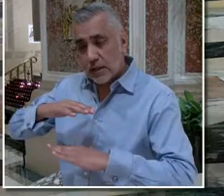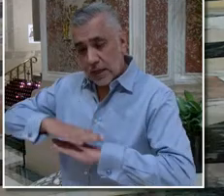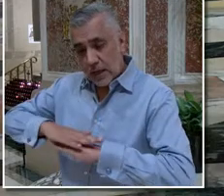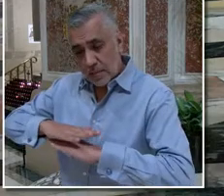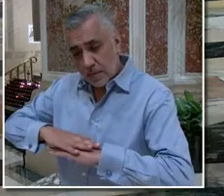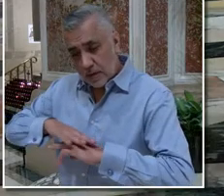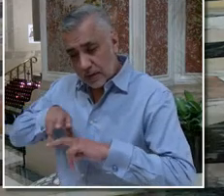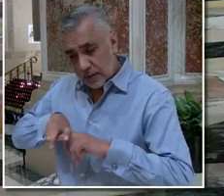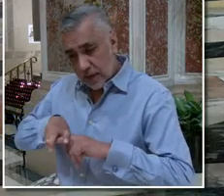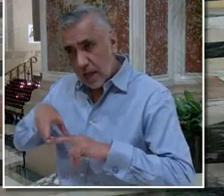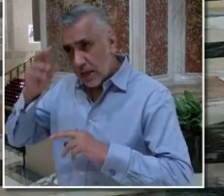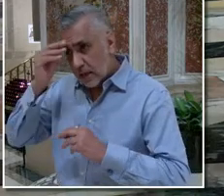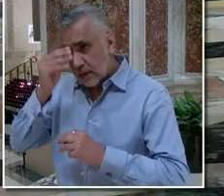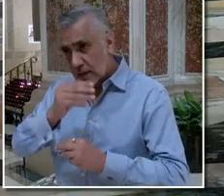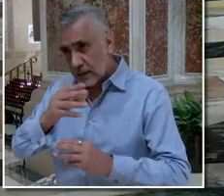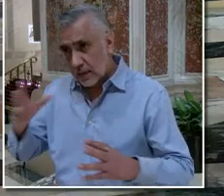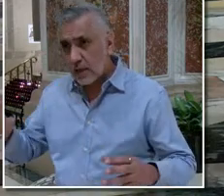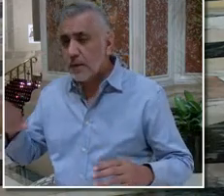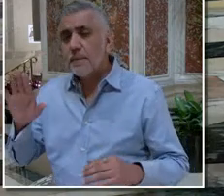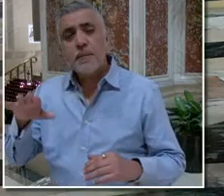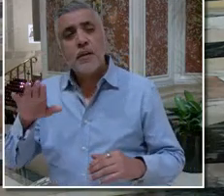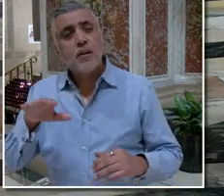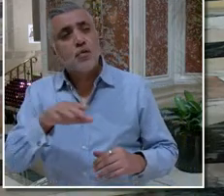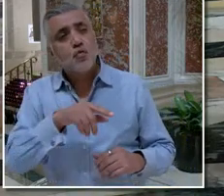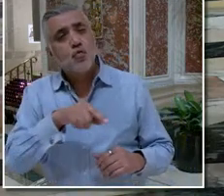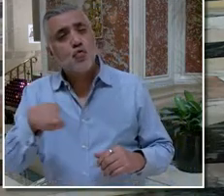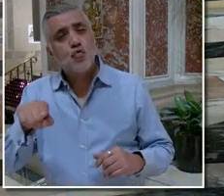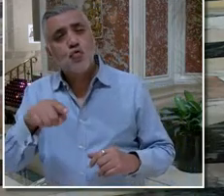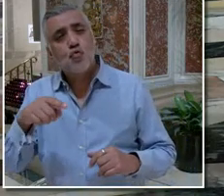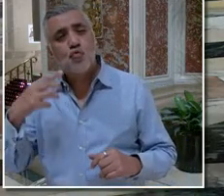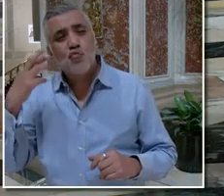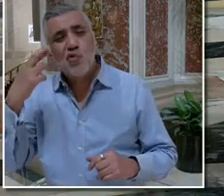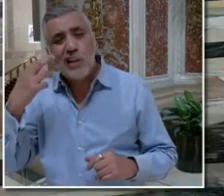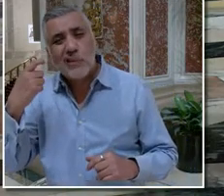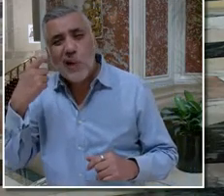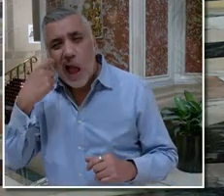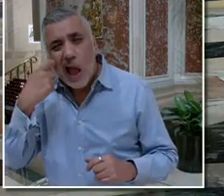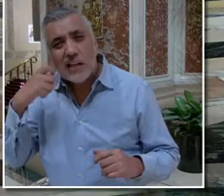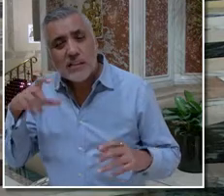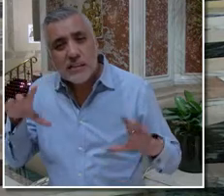them, do you realize what I have done for you?